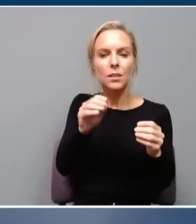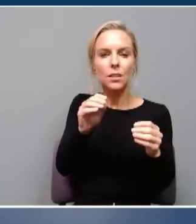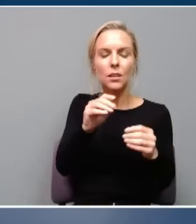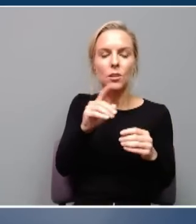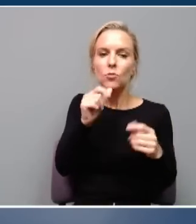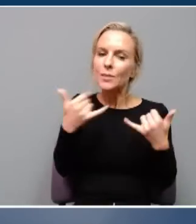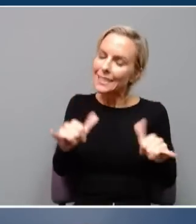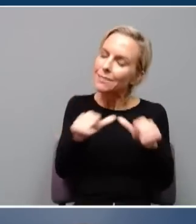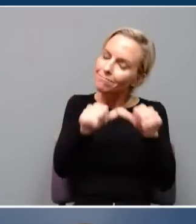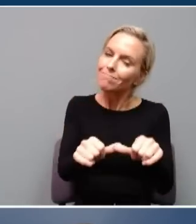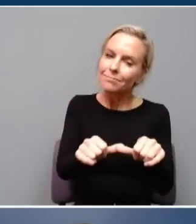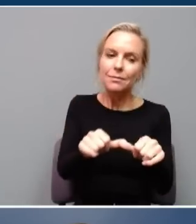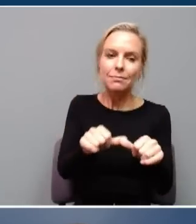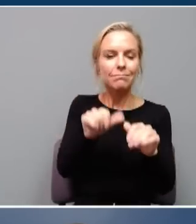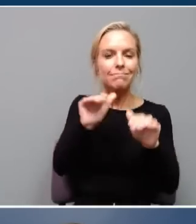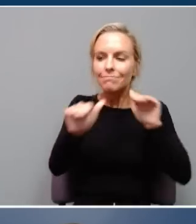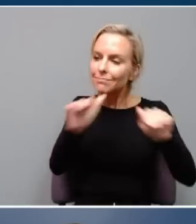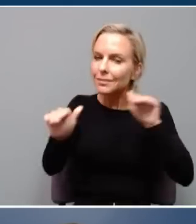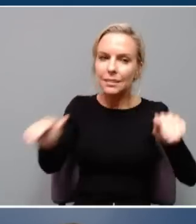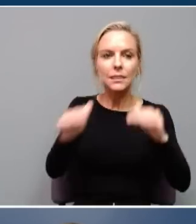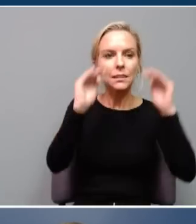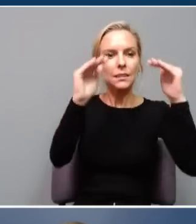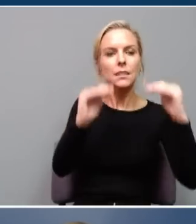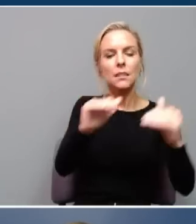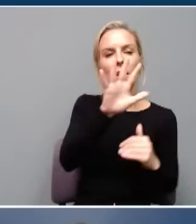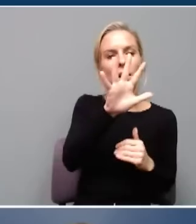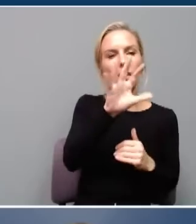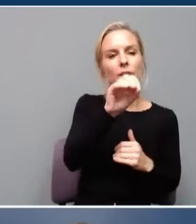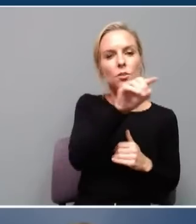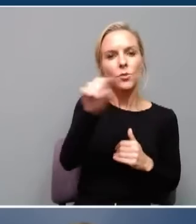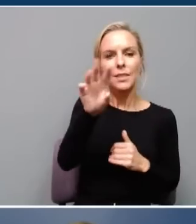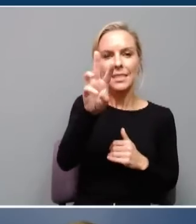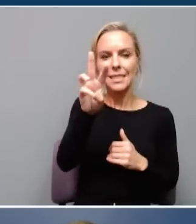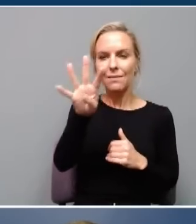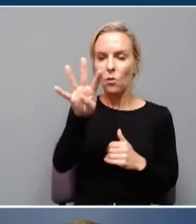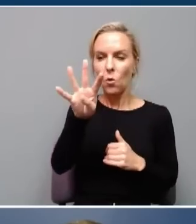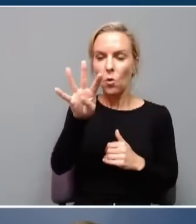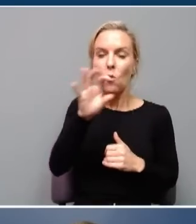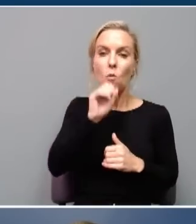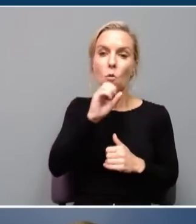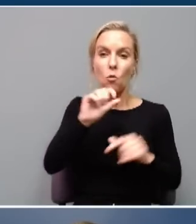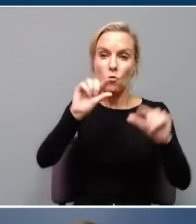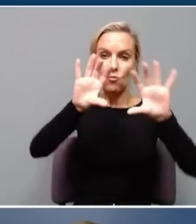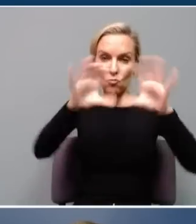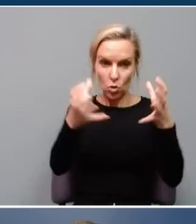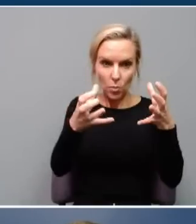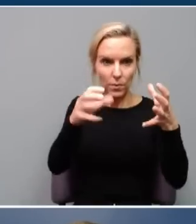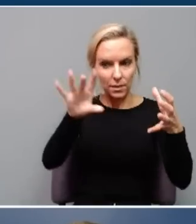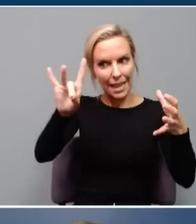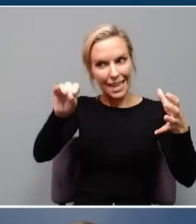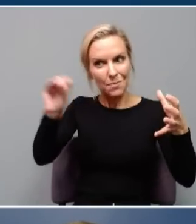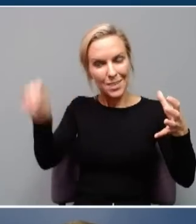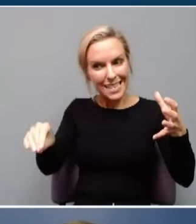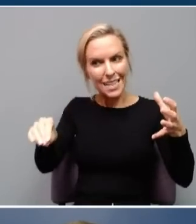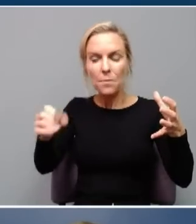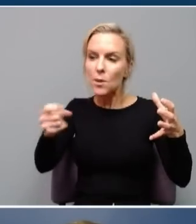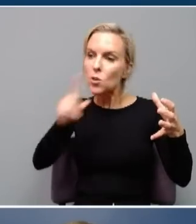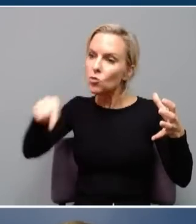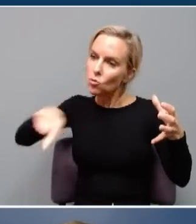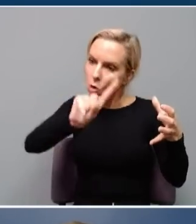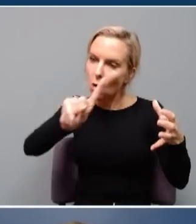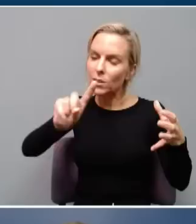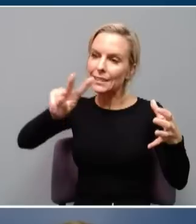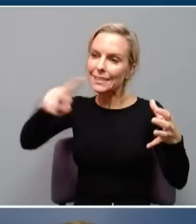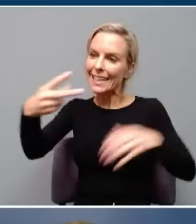to 64-year-olds now hit the 80% mark. That's great. Make sure you get your second shot, and then find your friends that are part of